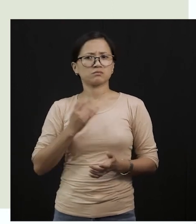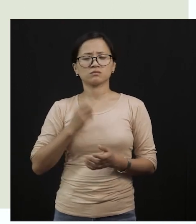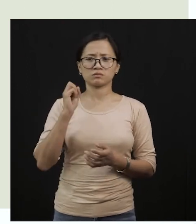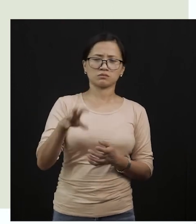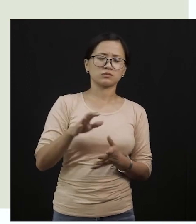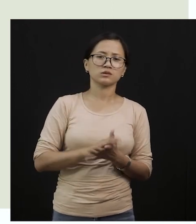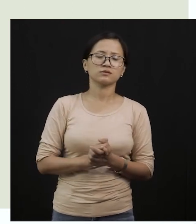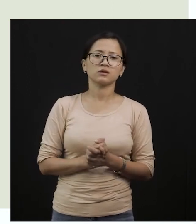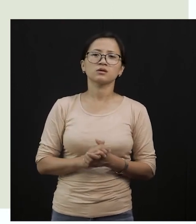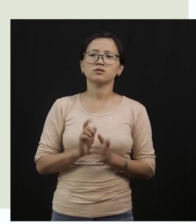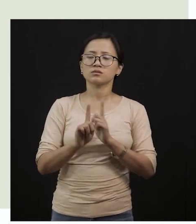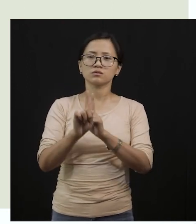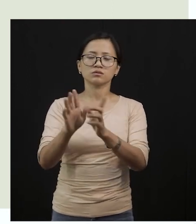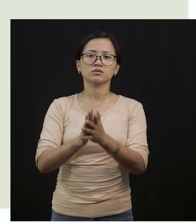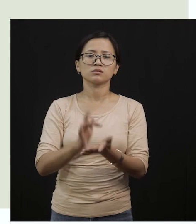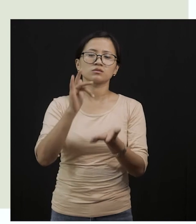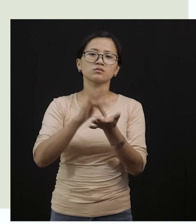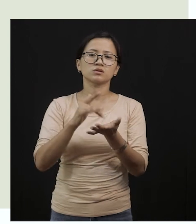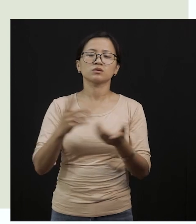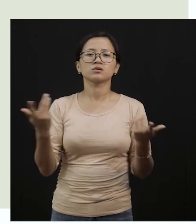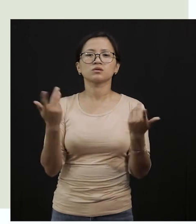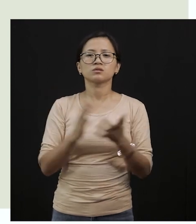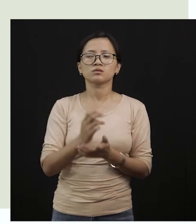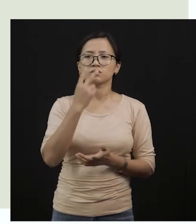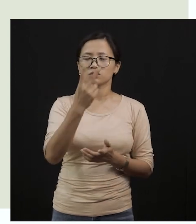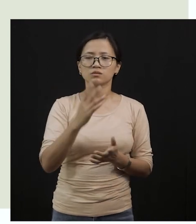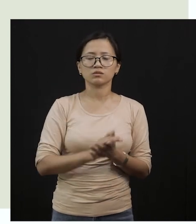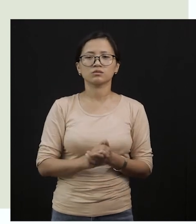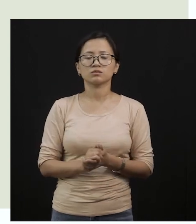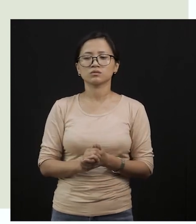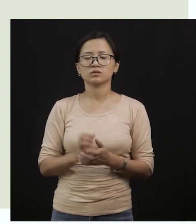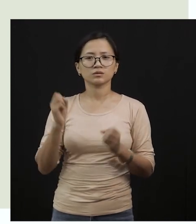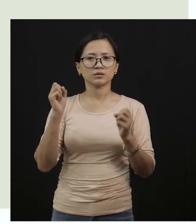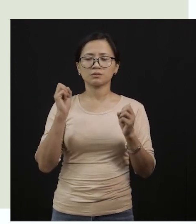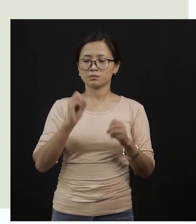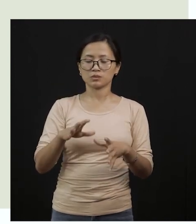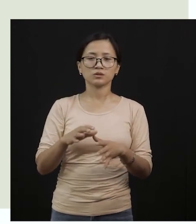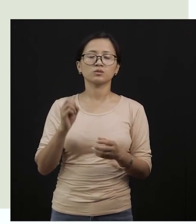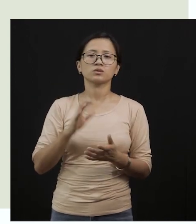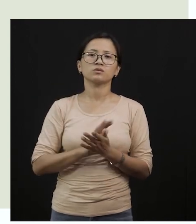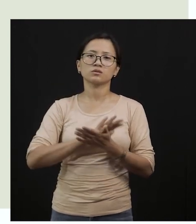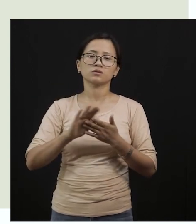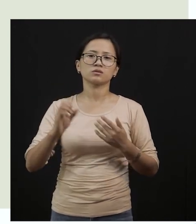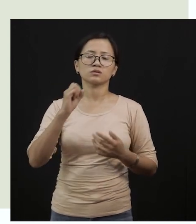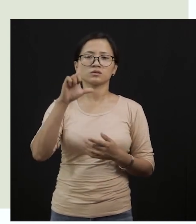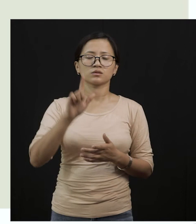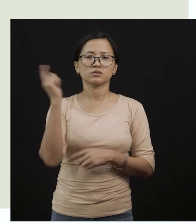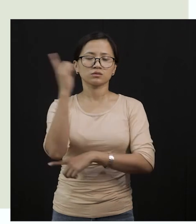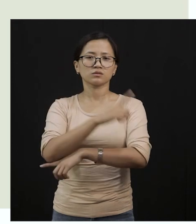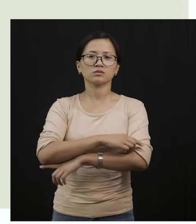is going to lead you into a place where you will see your own destruction. So with this, we are going to wind up our class